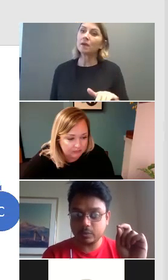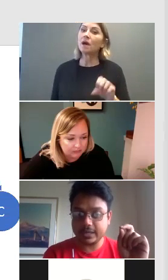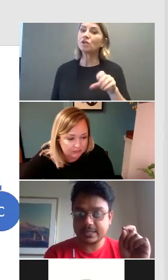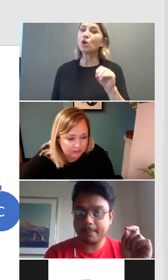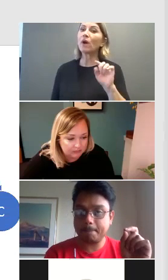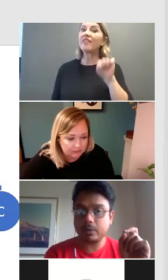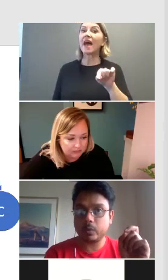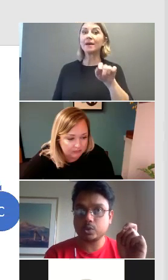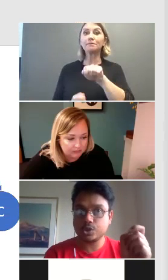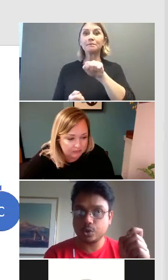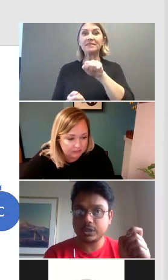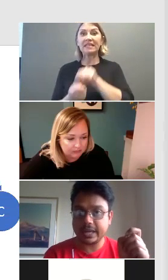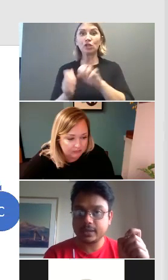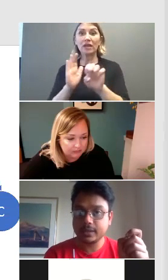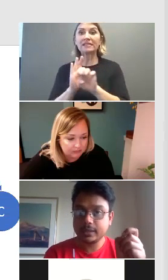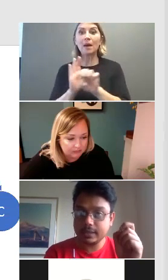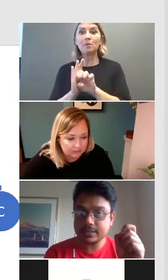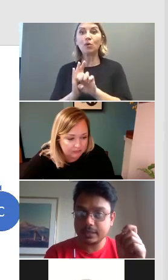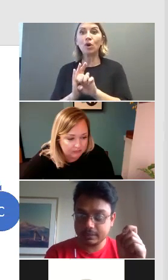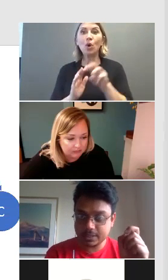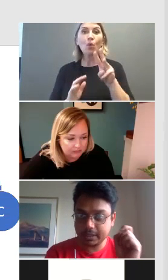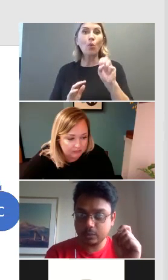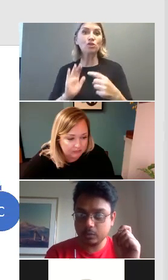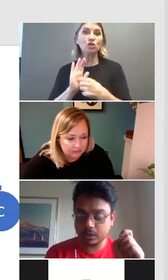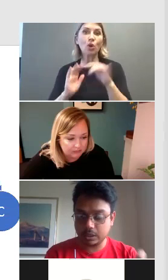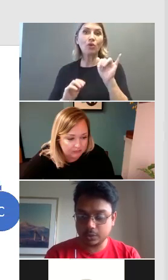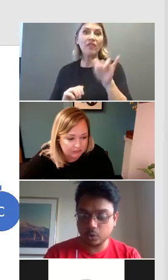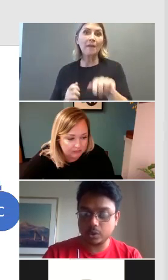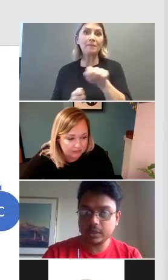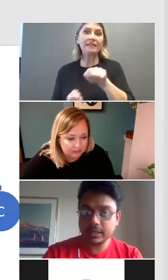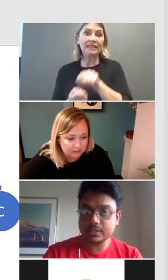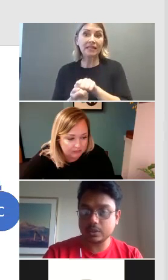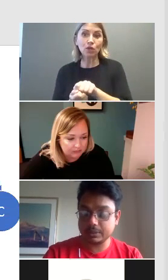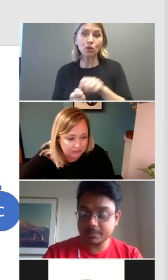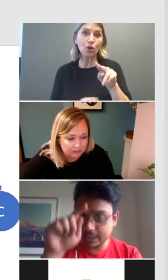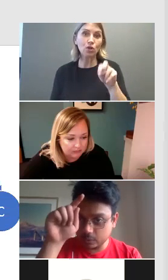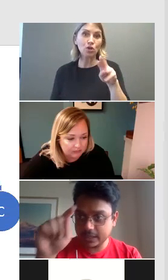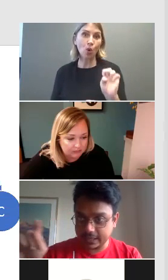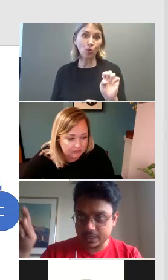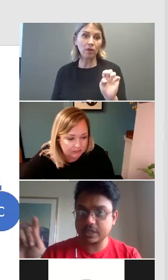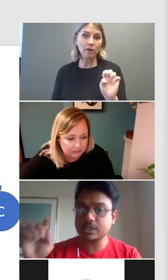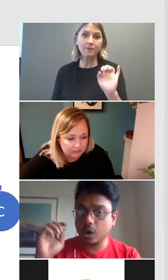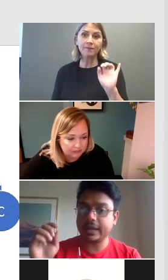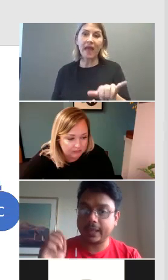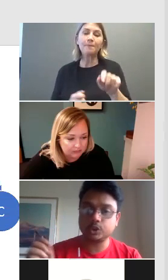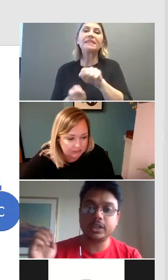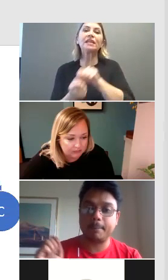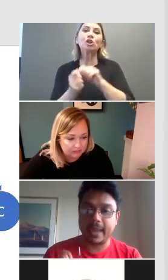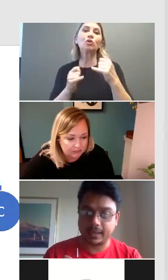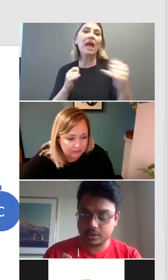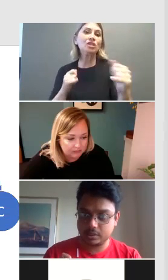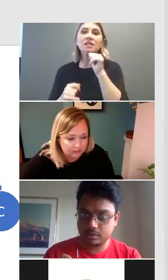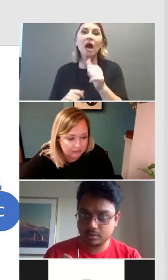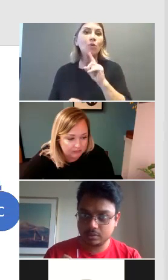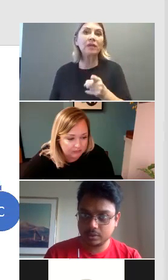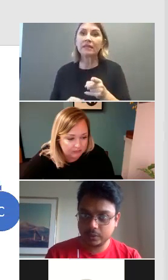this particular example was to show that this particular node is this particular edge is not actually a